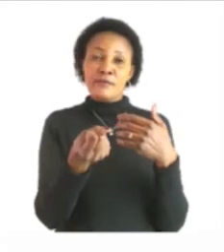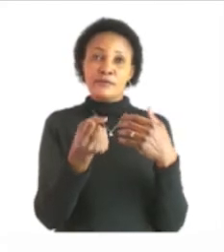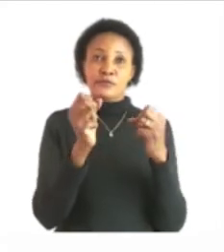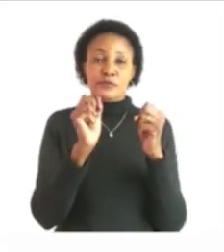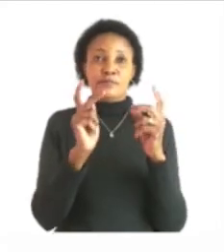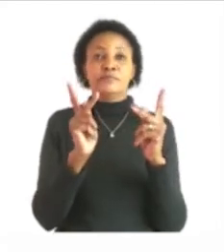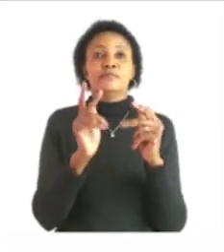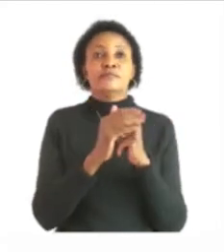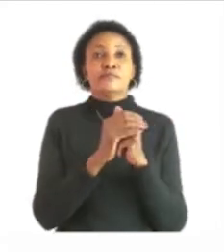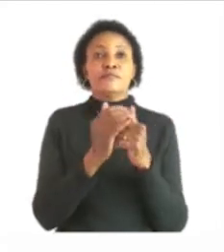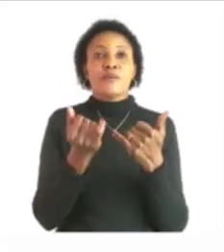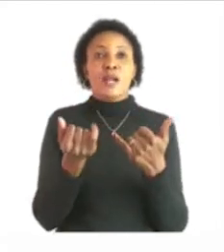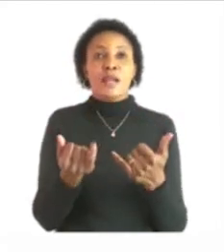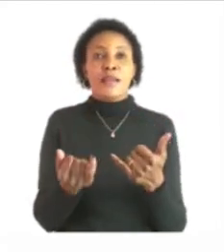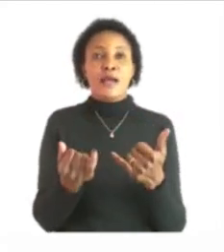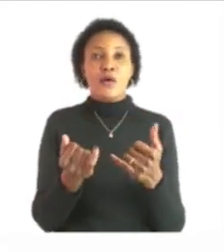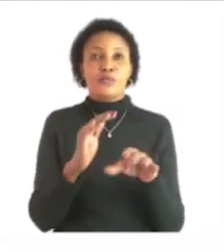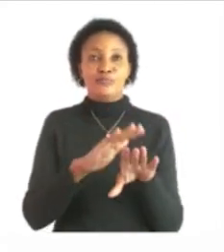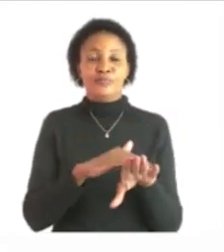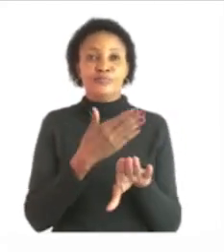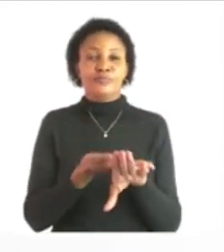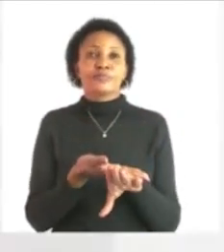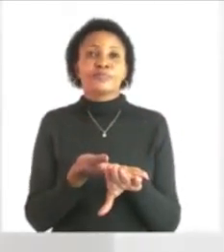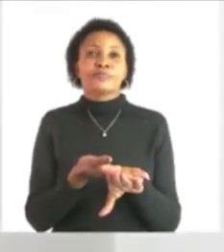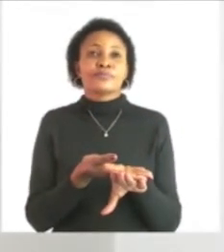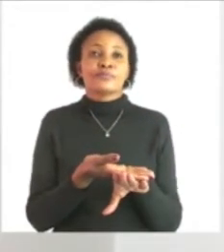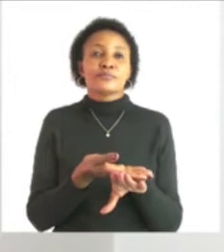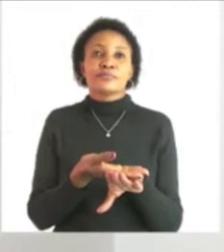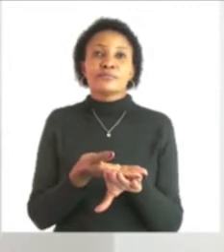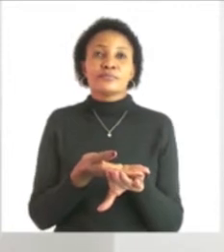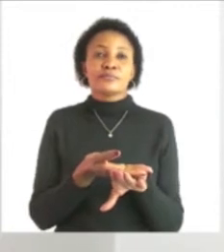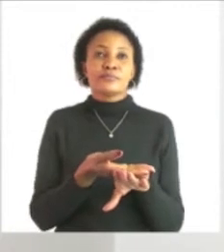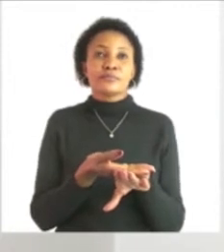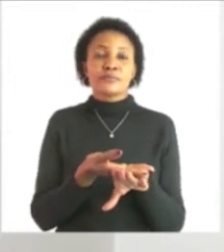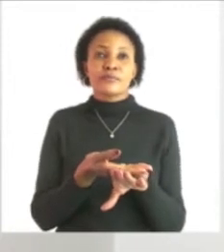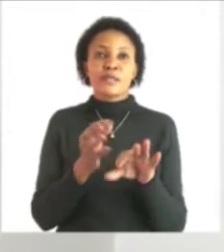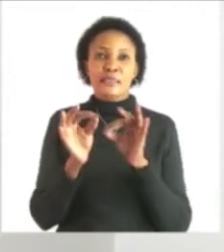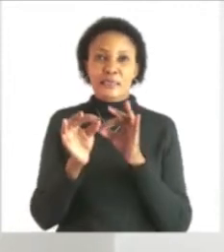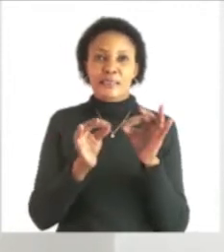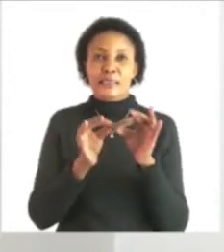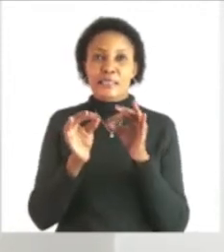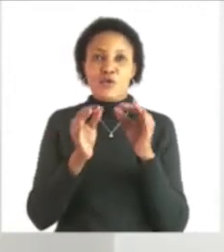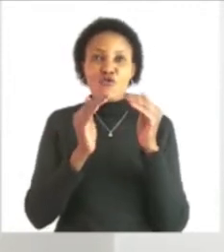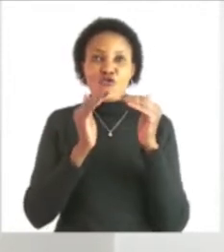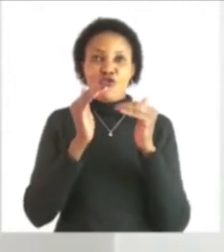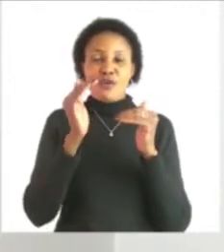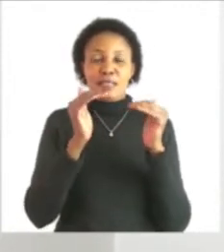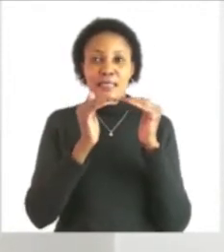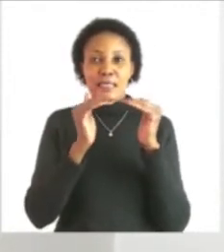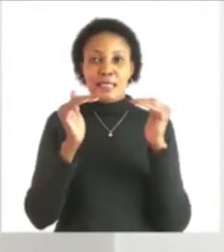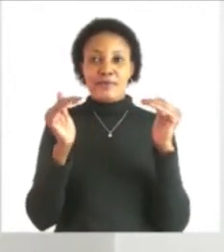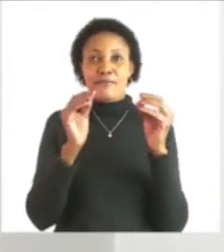Okay. Now we come back to the chalkboard and I will explain a bit more about the odd and even